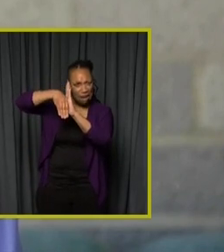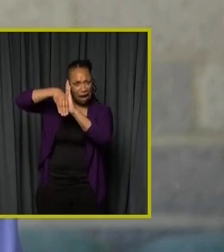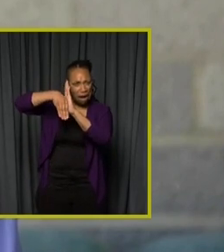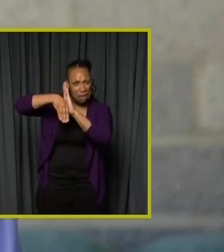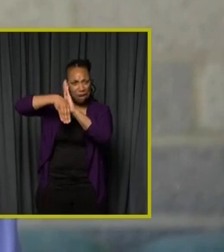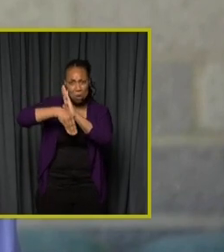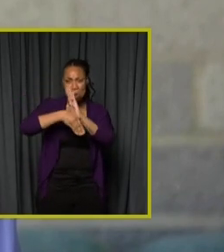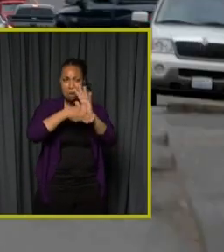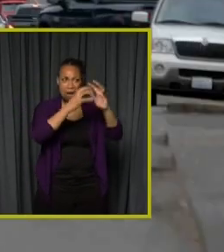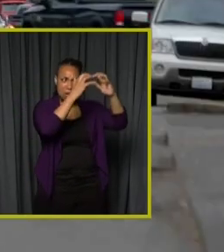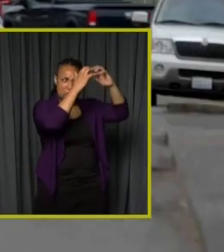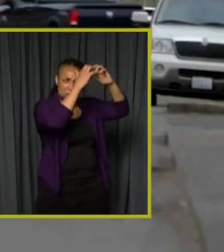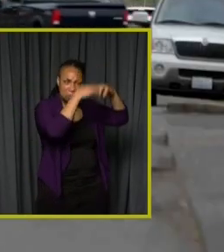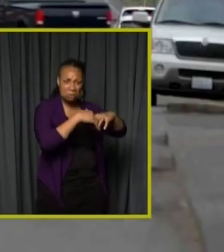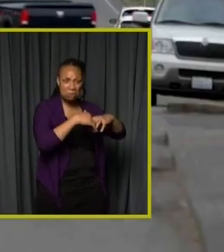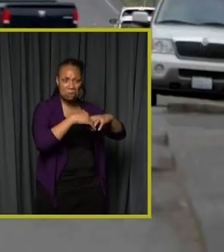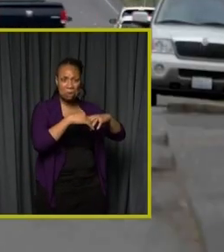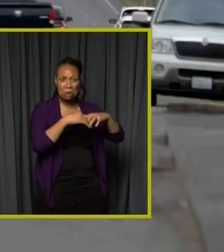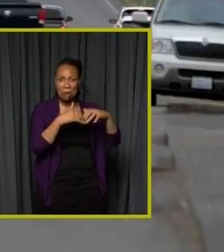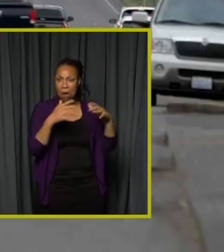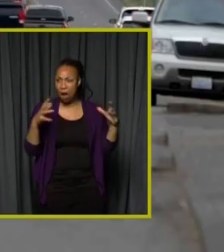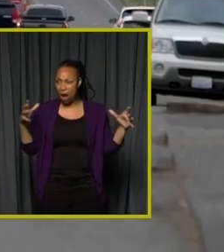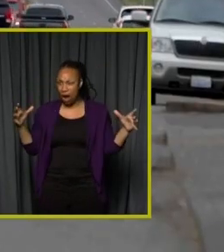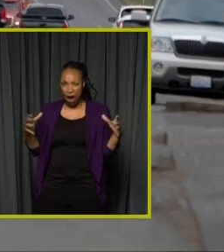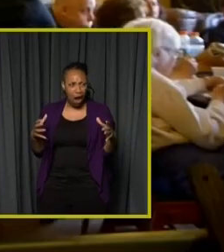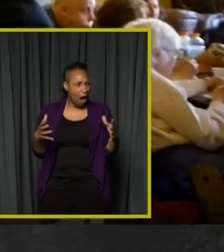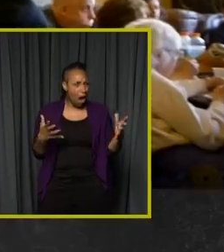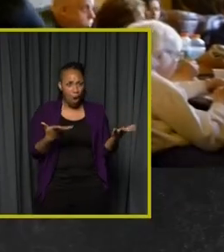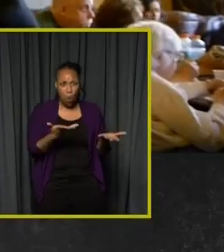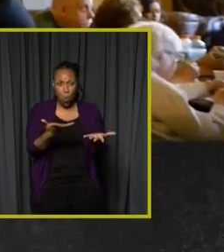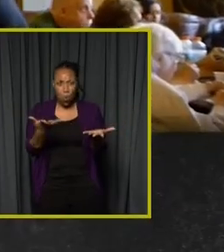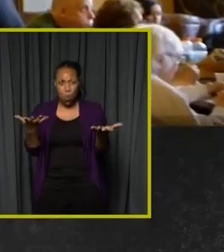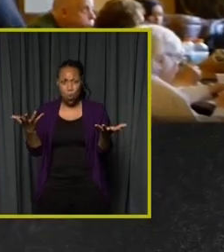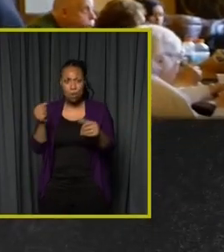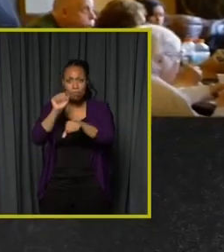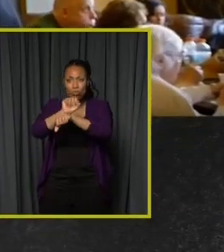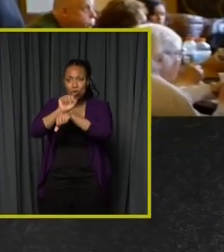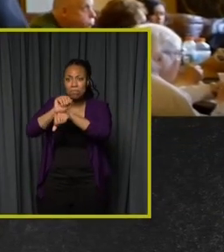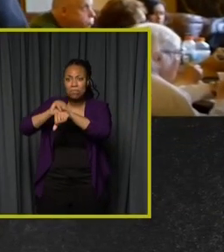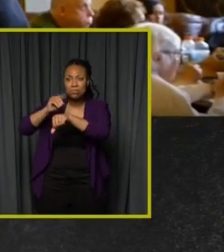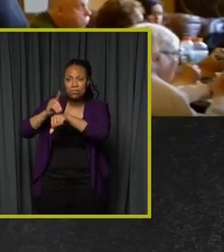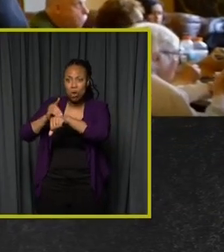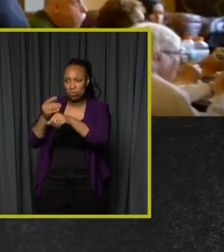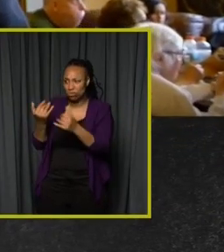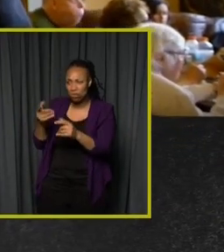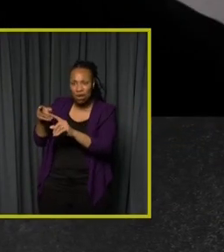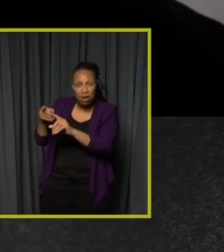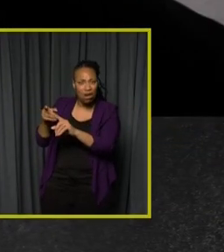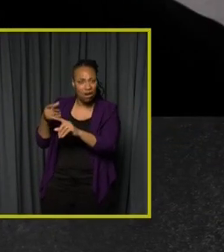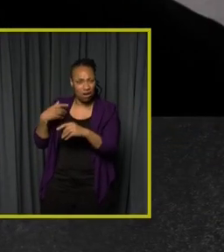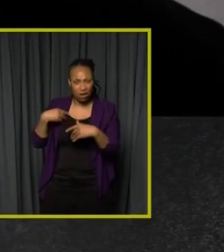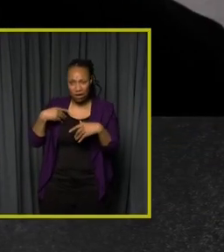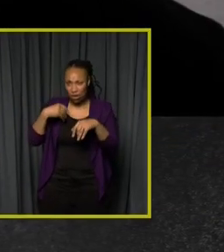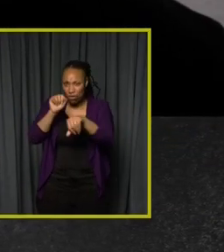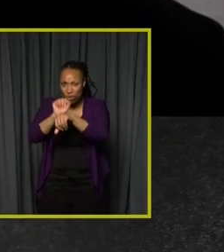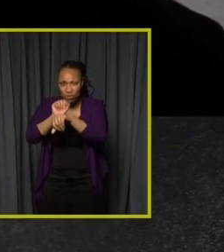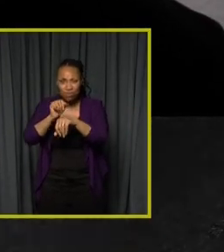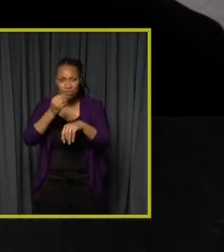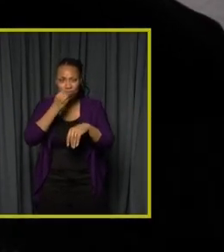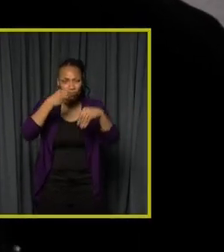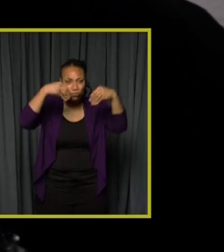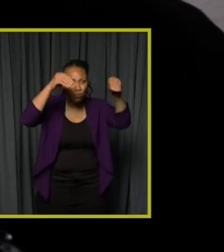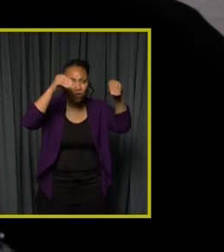like we once did. A job working at McDonald's or the grocery store doesn't pay enough